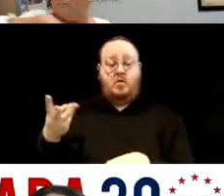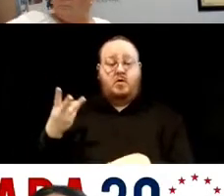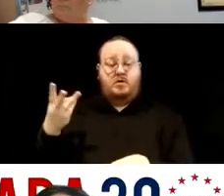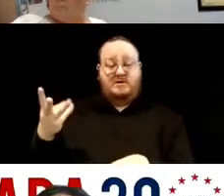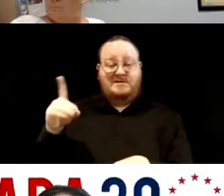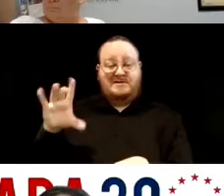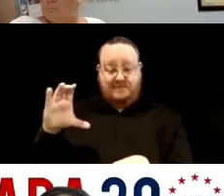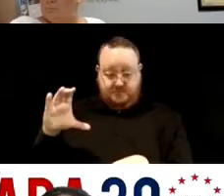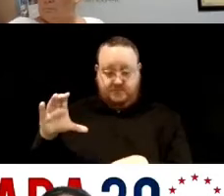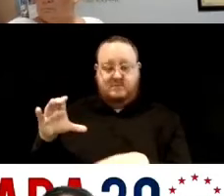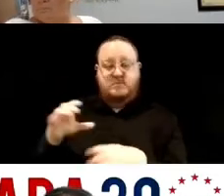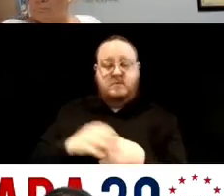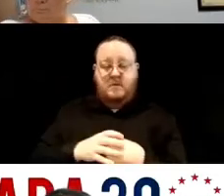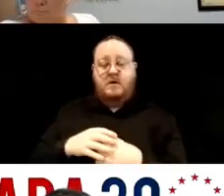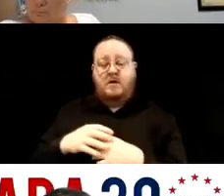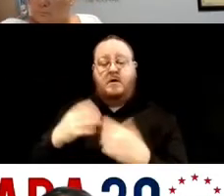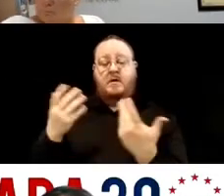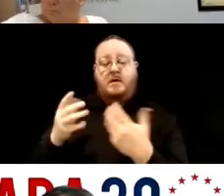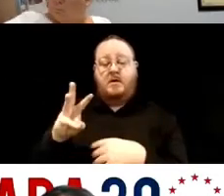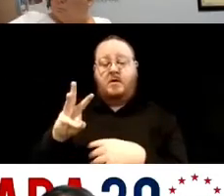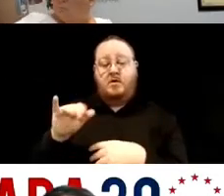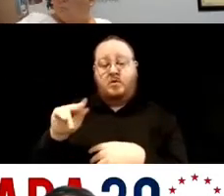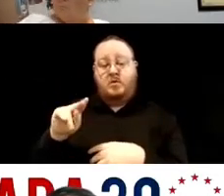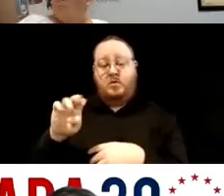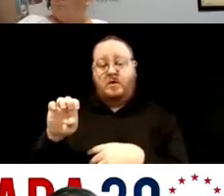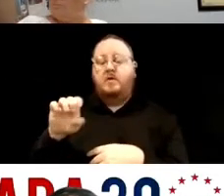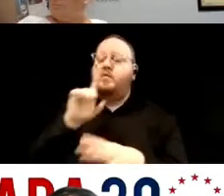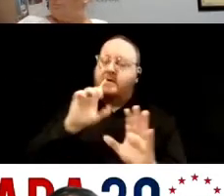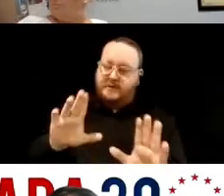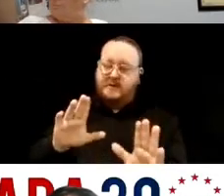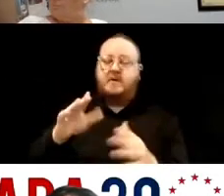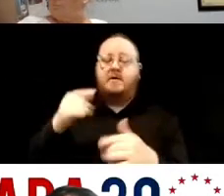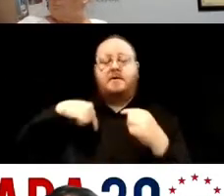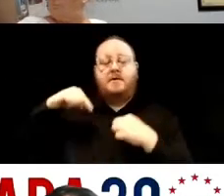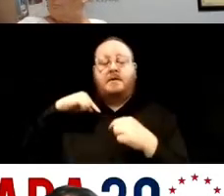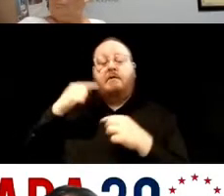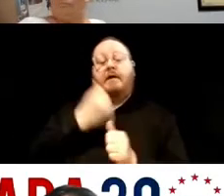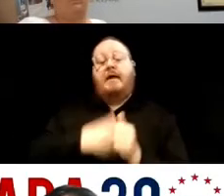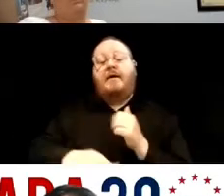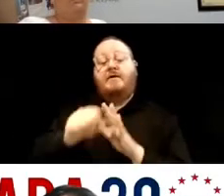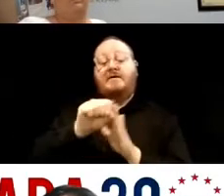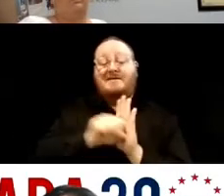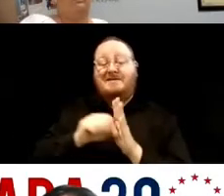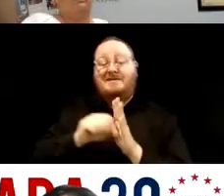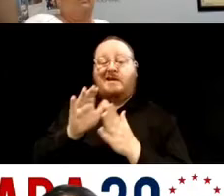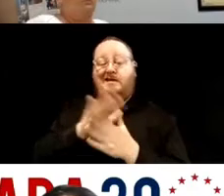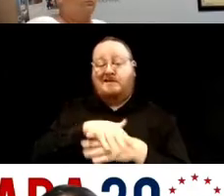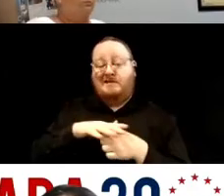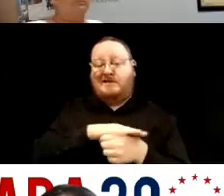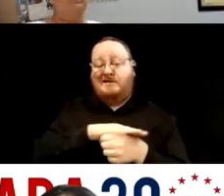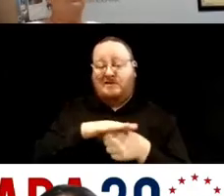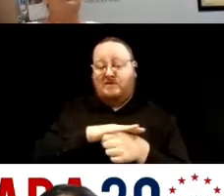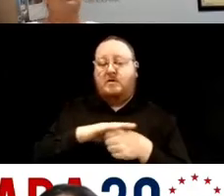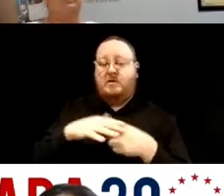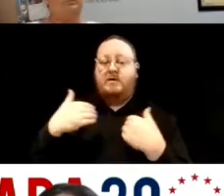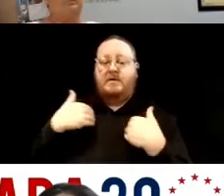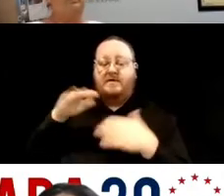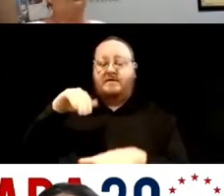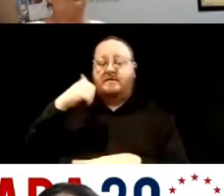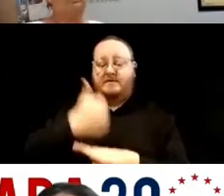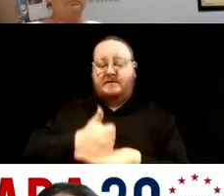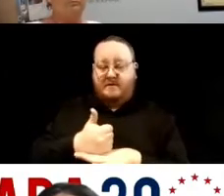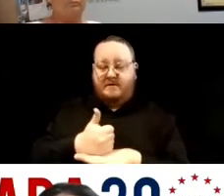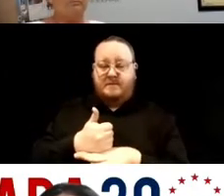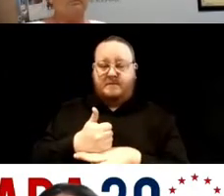We have been at Wayne State. So every state and territory has a center like us. We serve the state of Michigan.